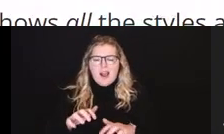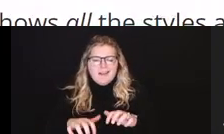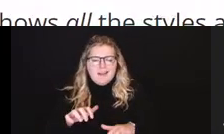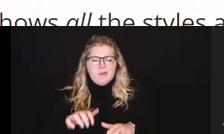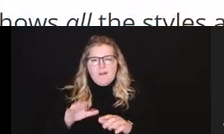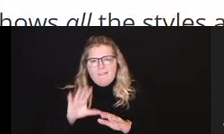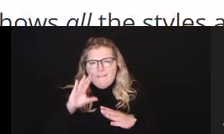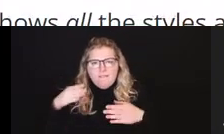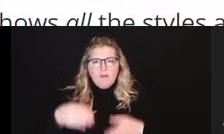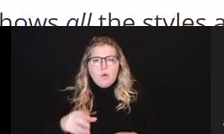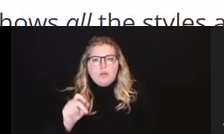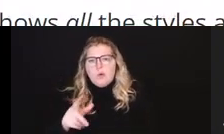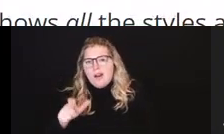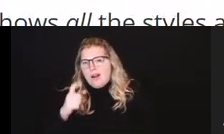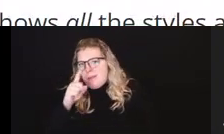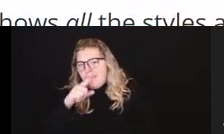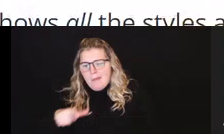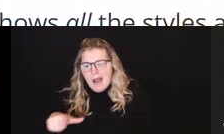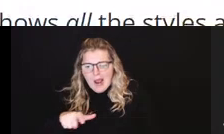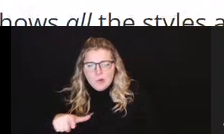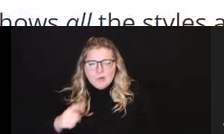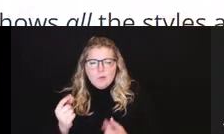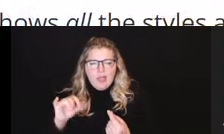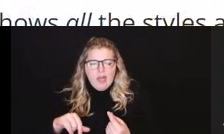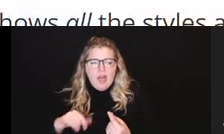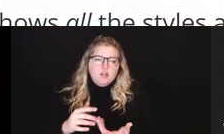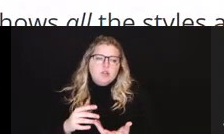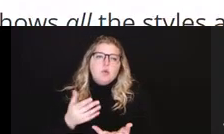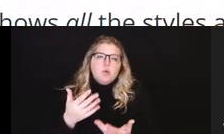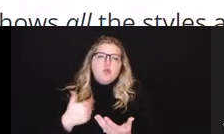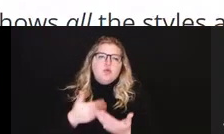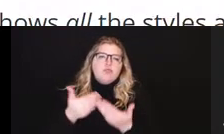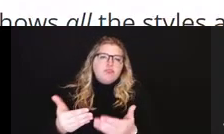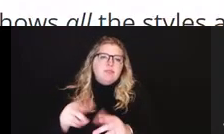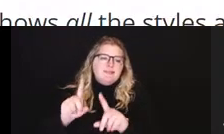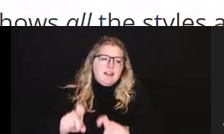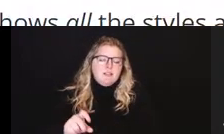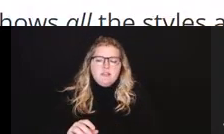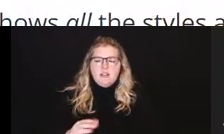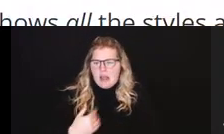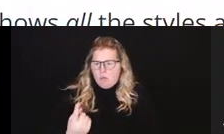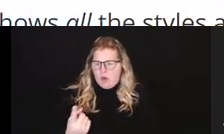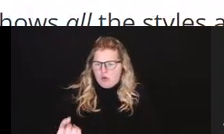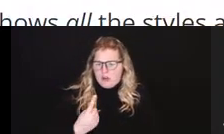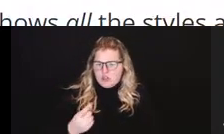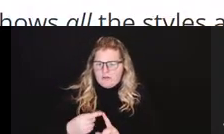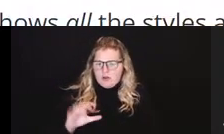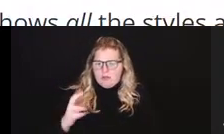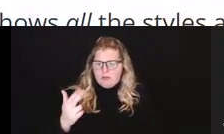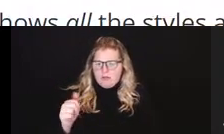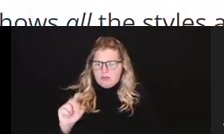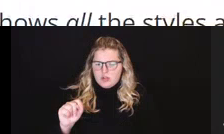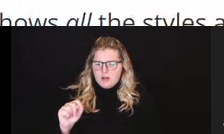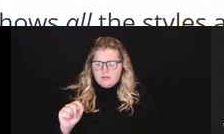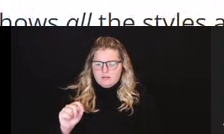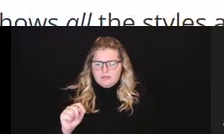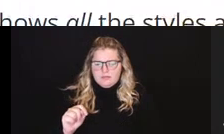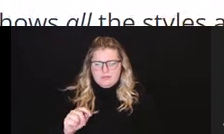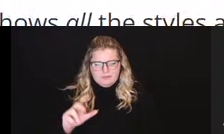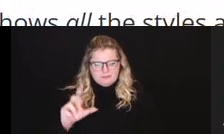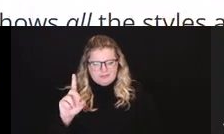mouse hover state, that kind of thing, so that you can do some contrast testing. There was a question from chat. Do